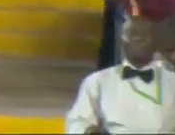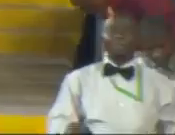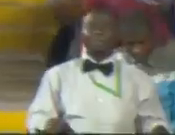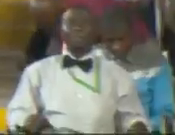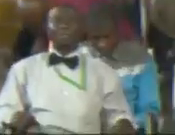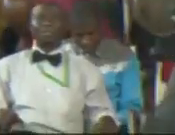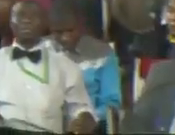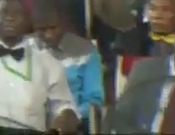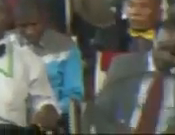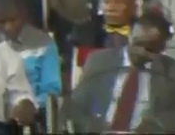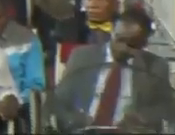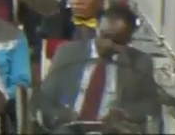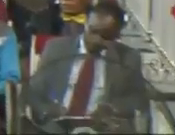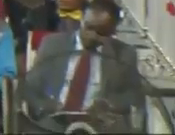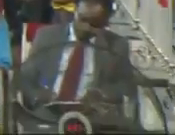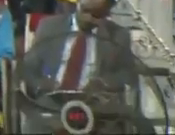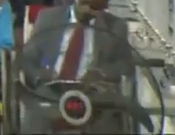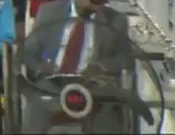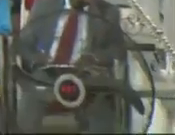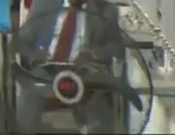By the special grace of God,